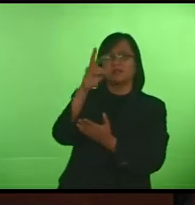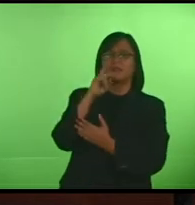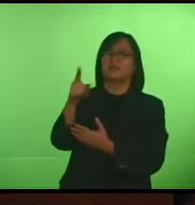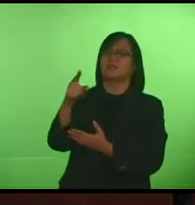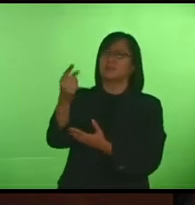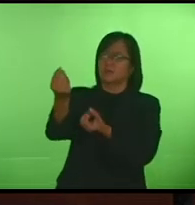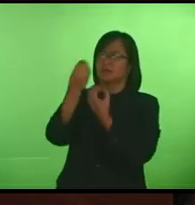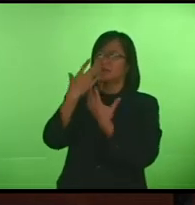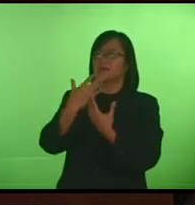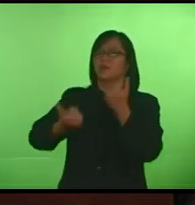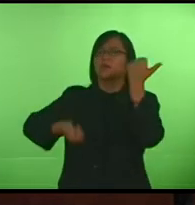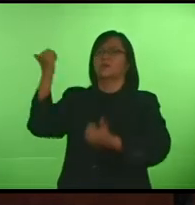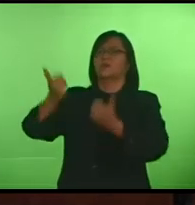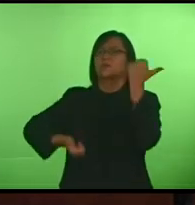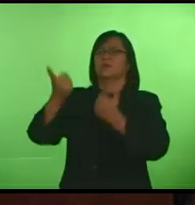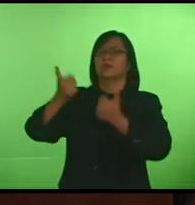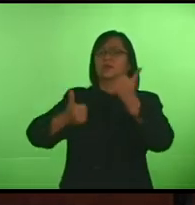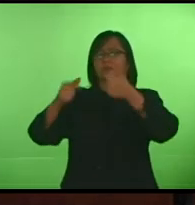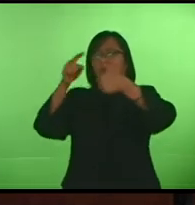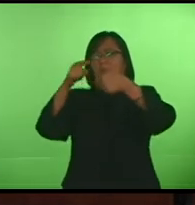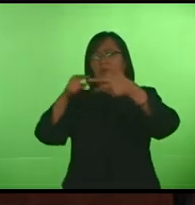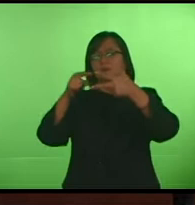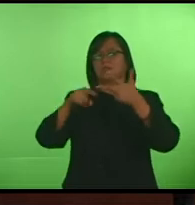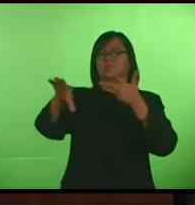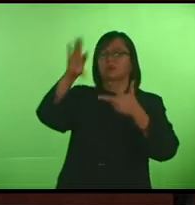do you choose to be the most correct.